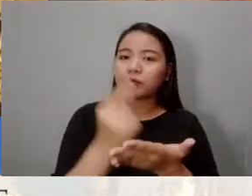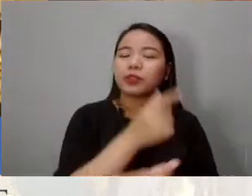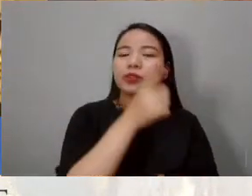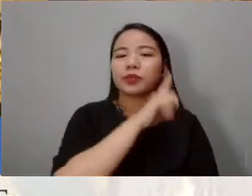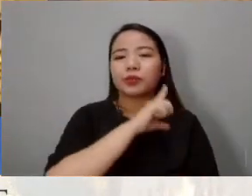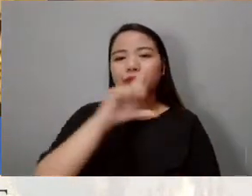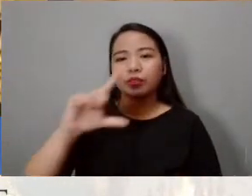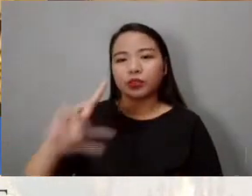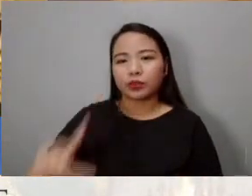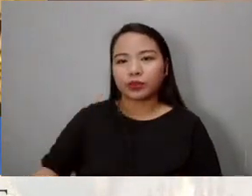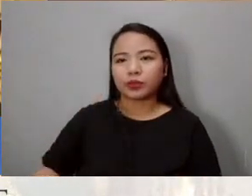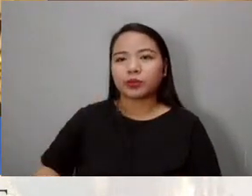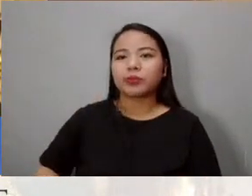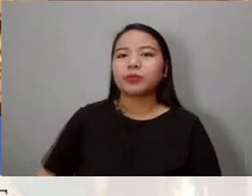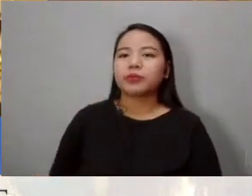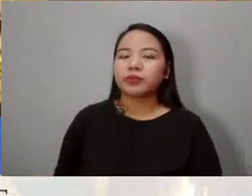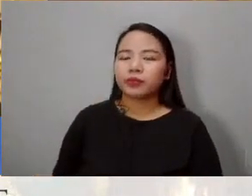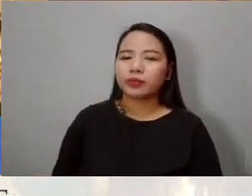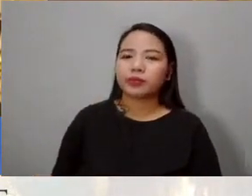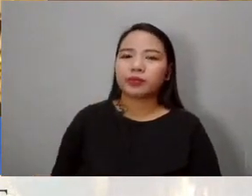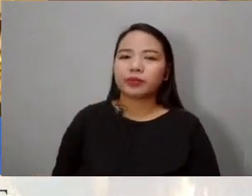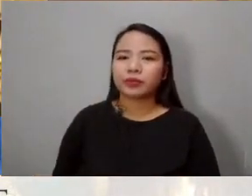Lord.